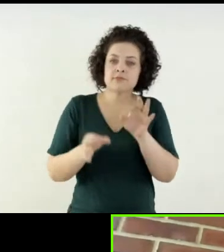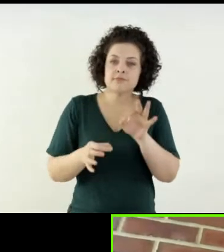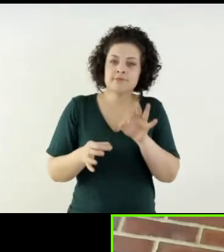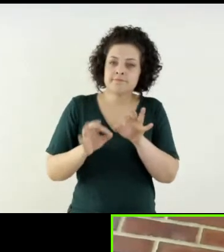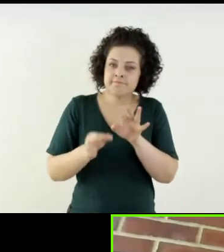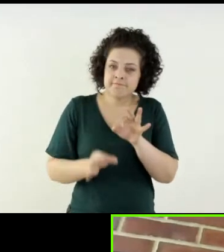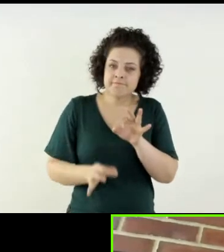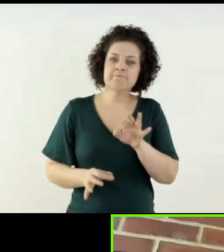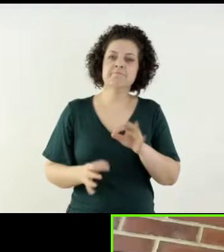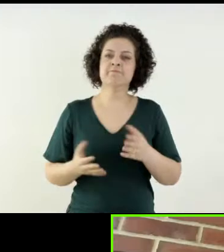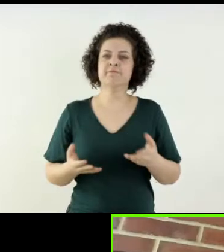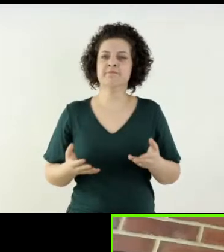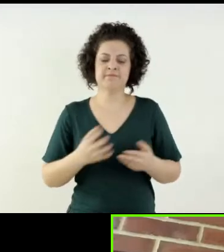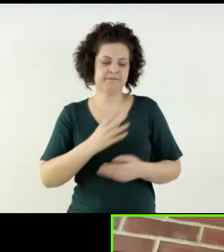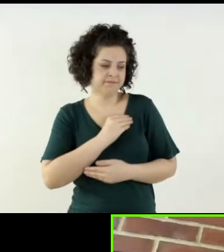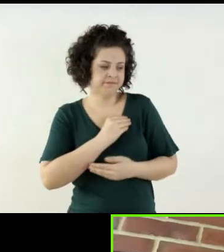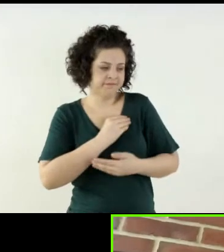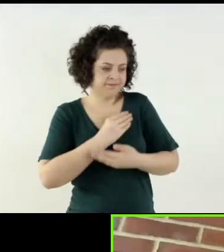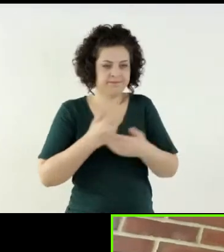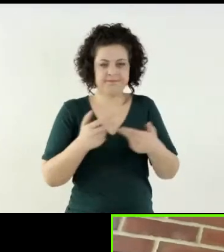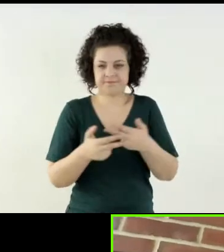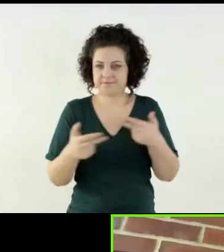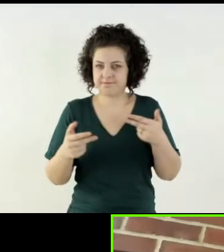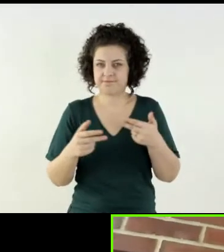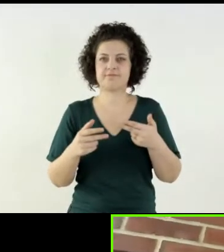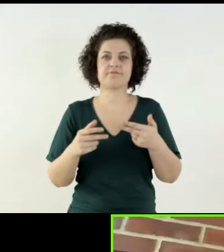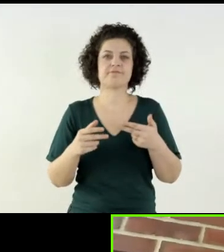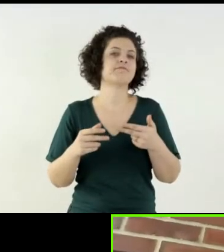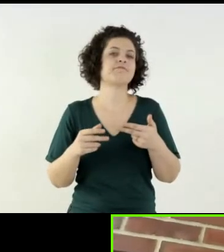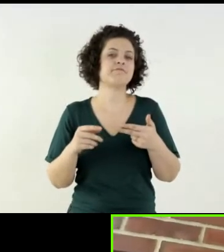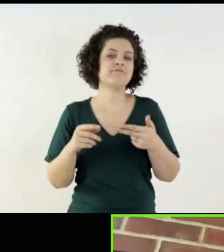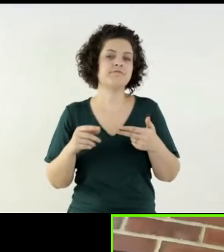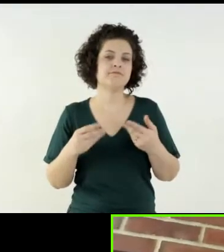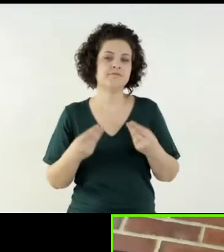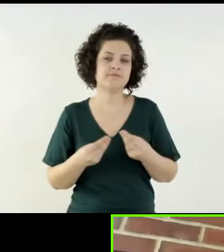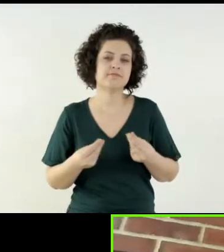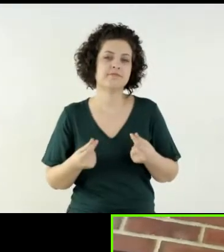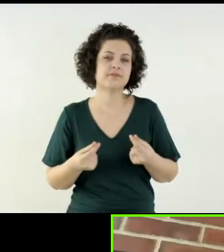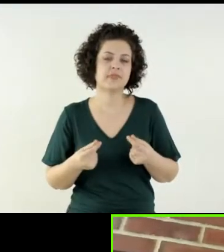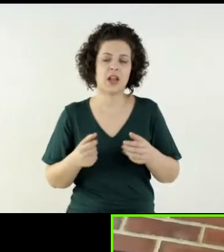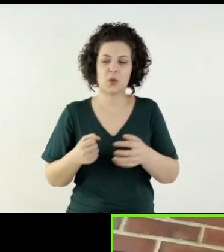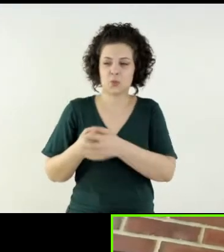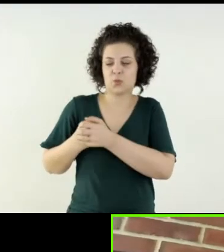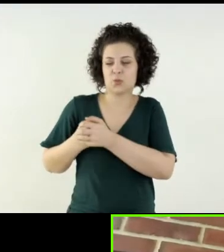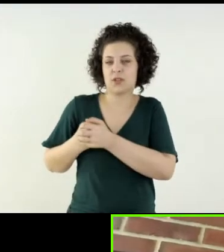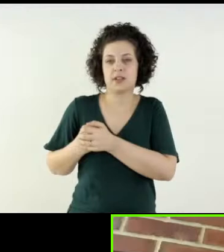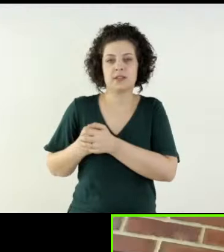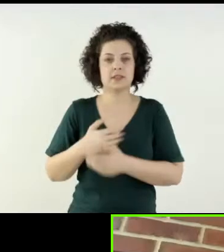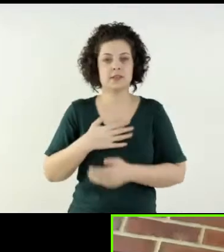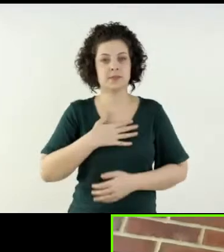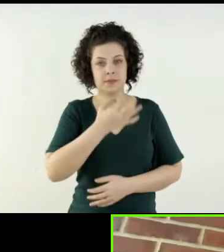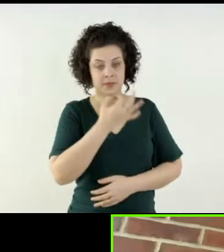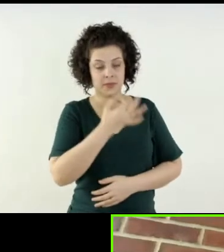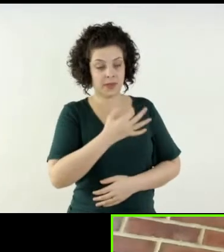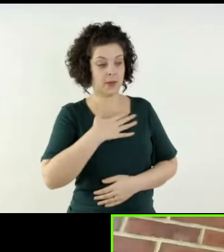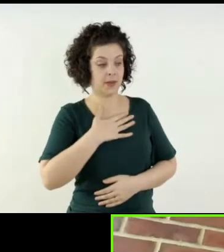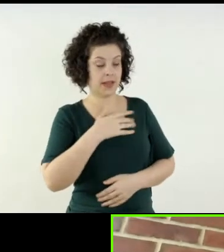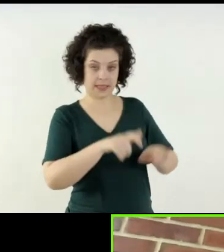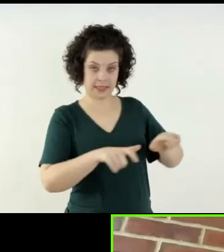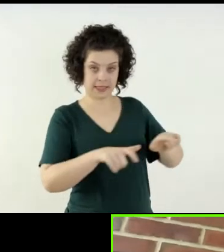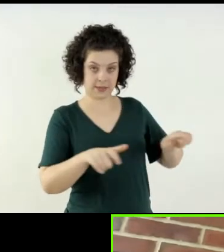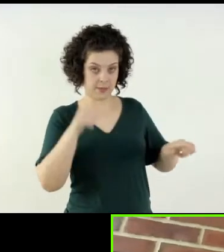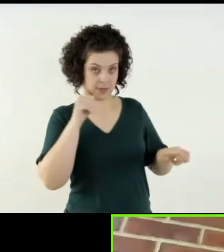So for me, in that sense, with that project, those women informed the work in an entirely different